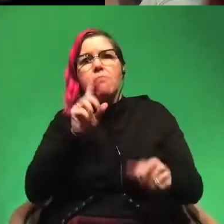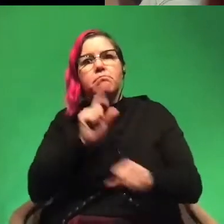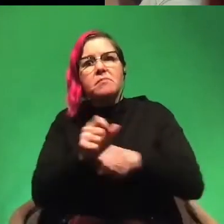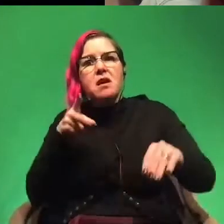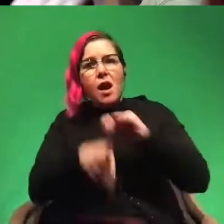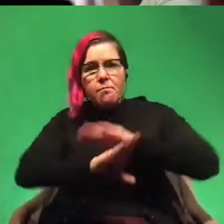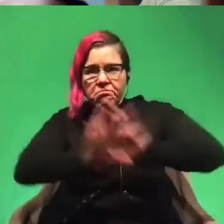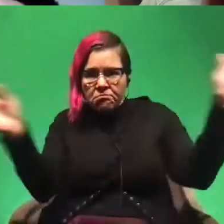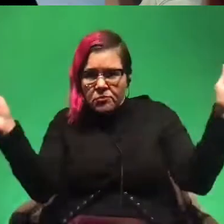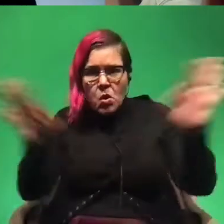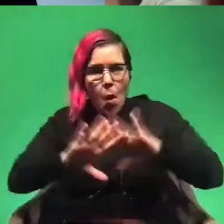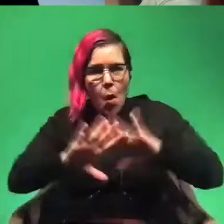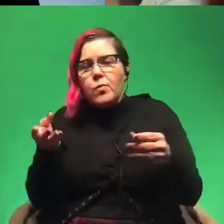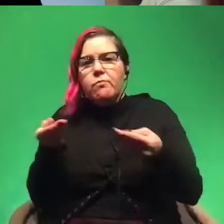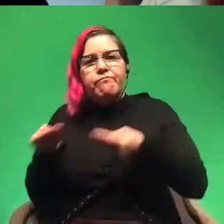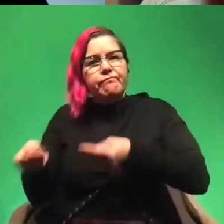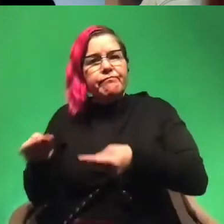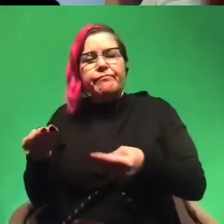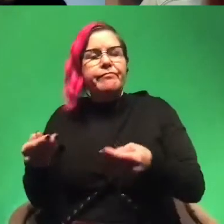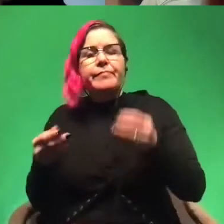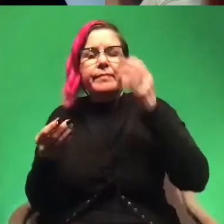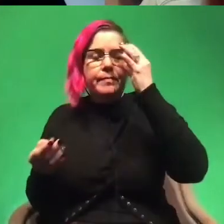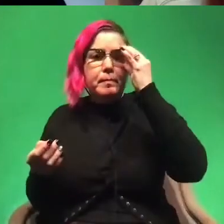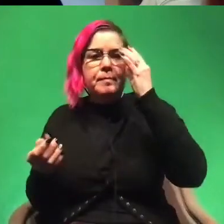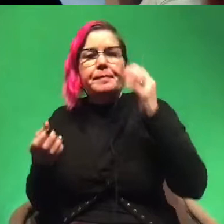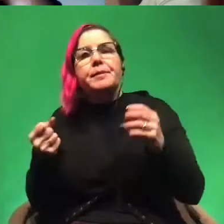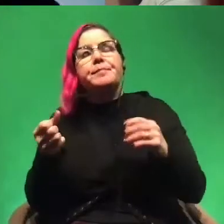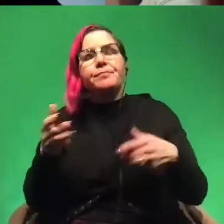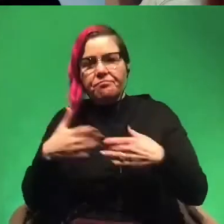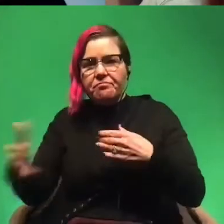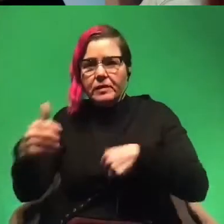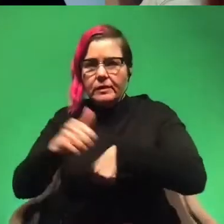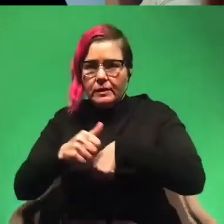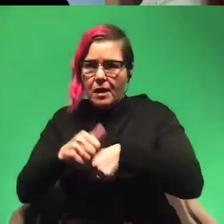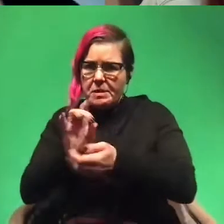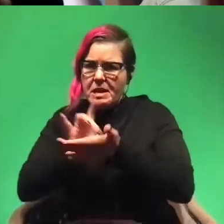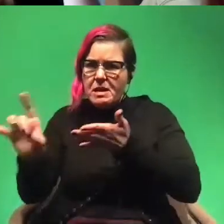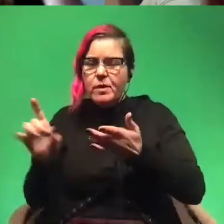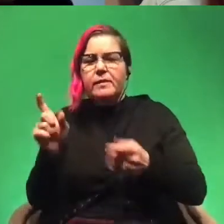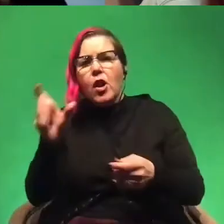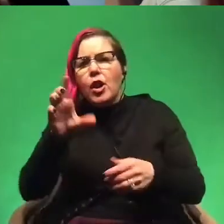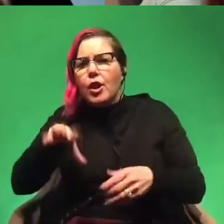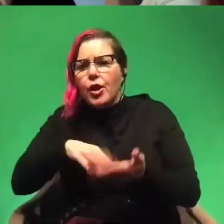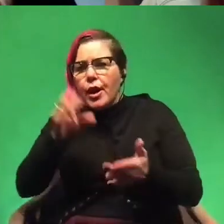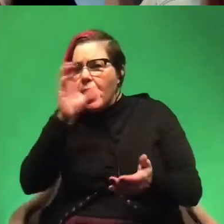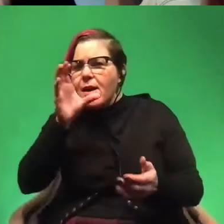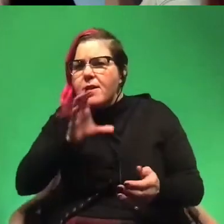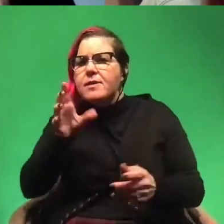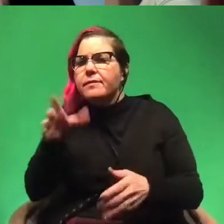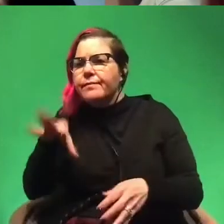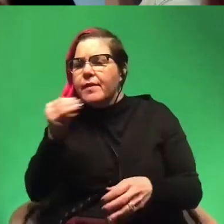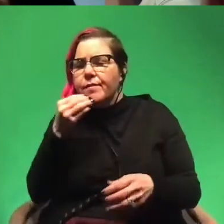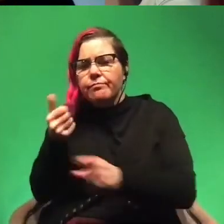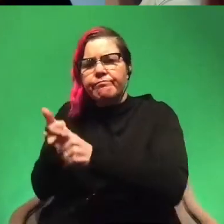this. I'm not, you know, providing milk for you anymore. It's solid food from here on out, and you got to start learning how to hunt so then you can survive on your own.